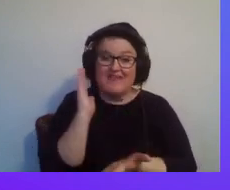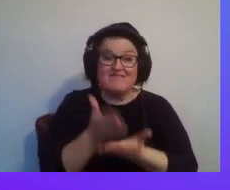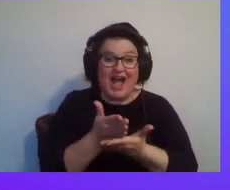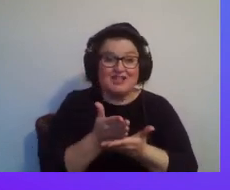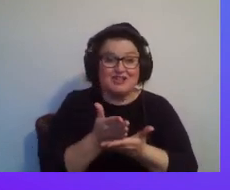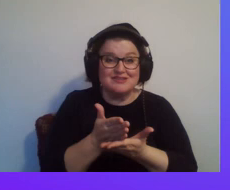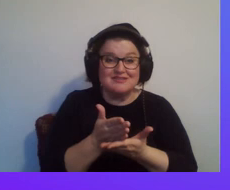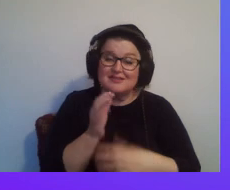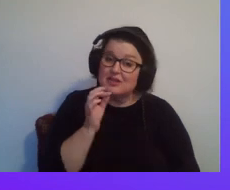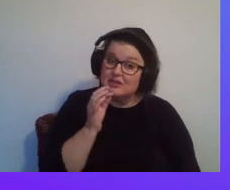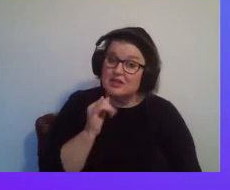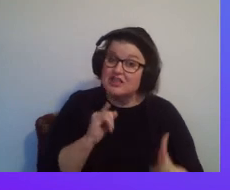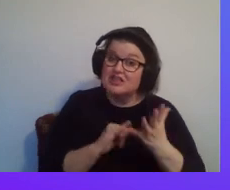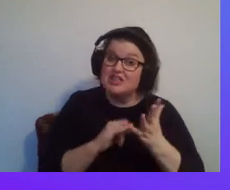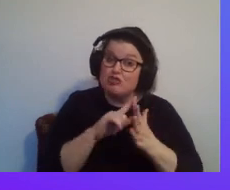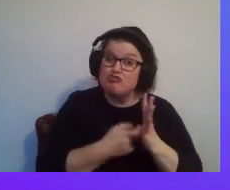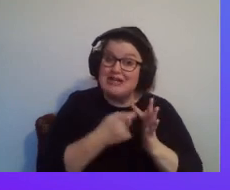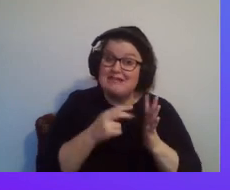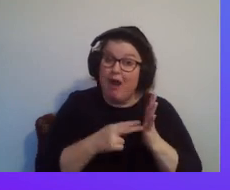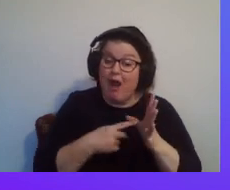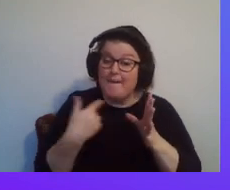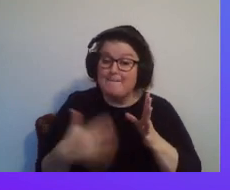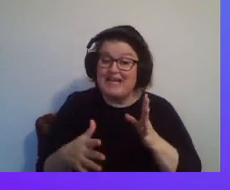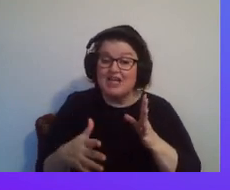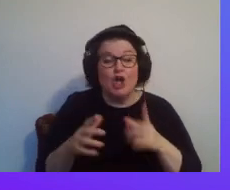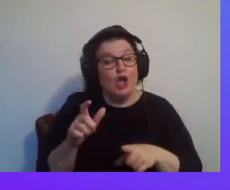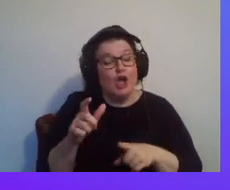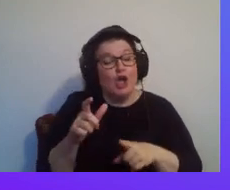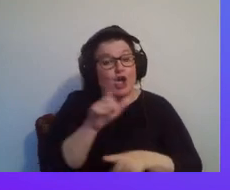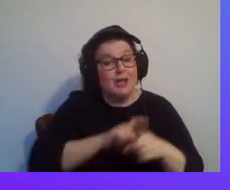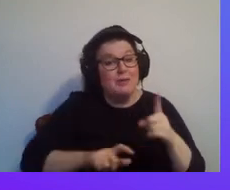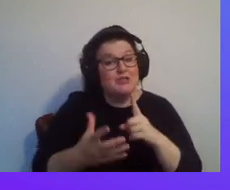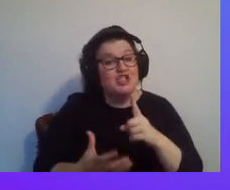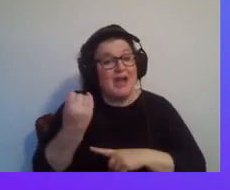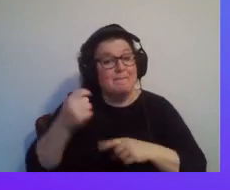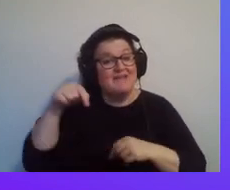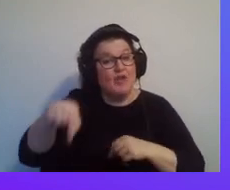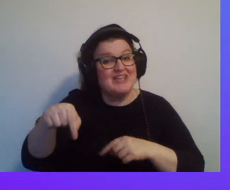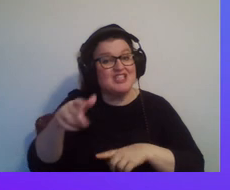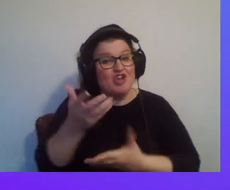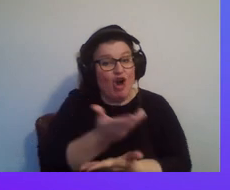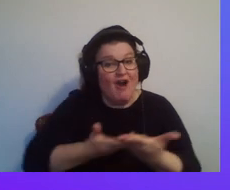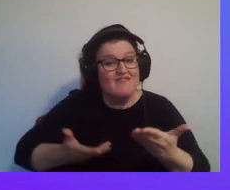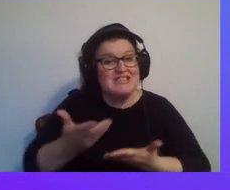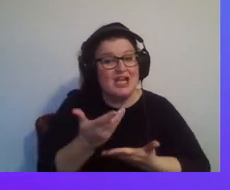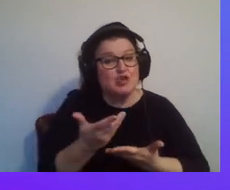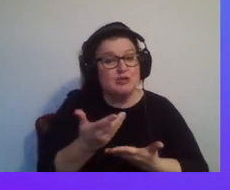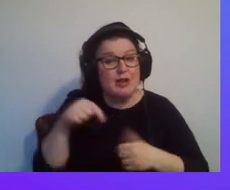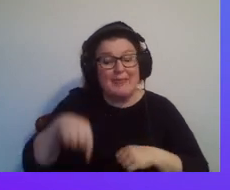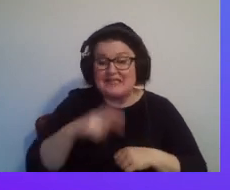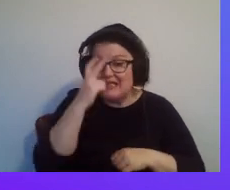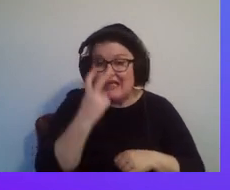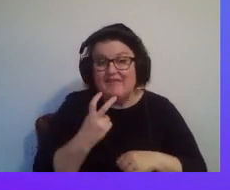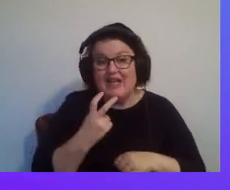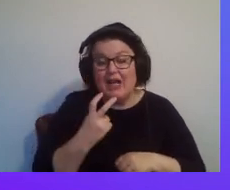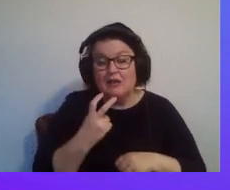this London conversation. And Eddie has said this too. The conversation that we're having this evening is